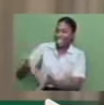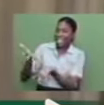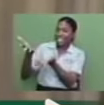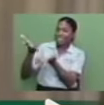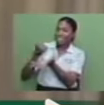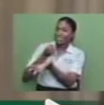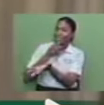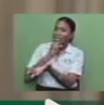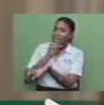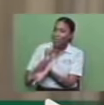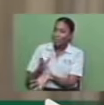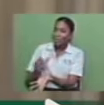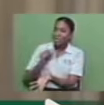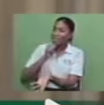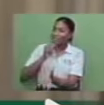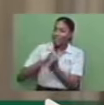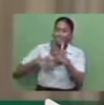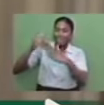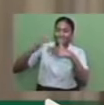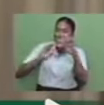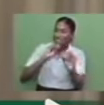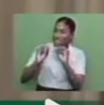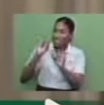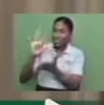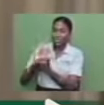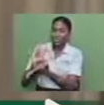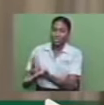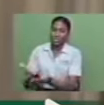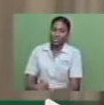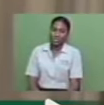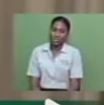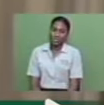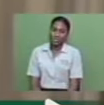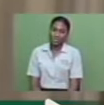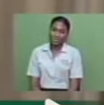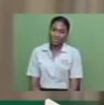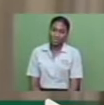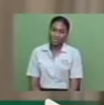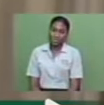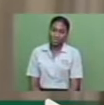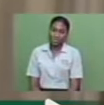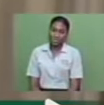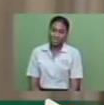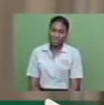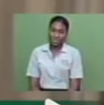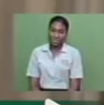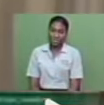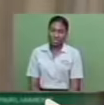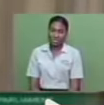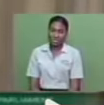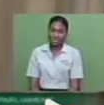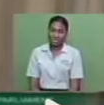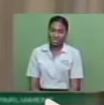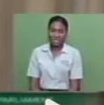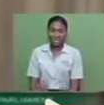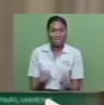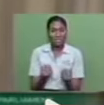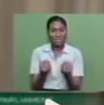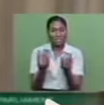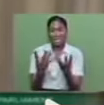now they're not even in the estimates for they're still not there all these years later. There are many, many